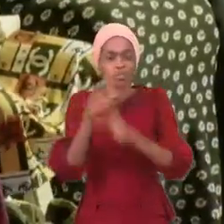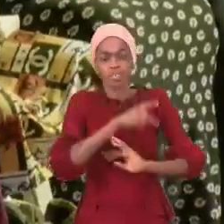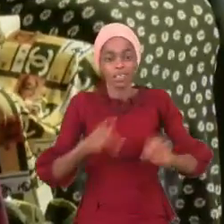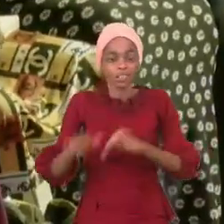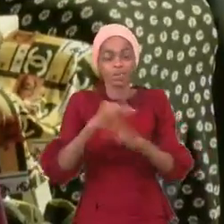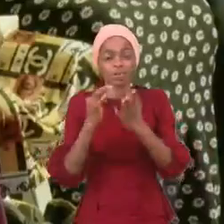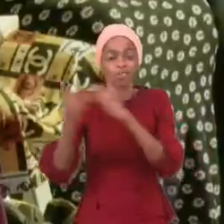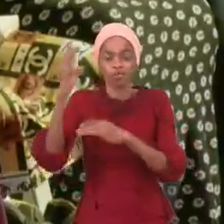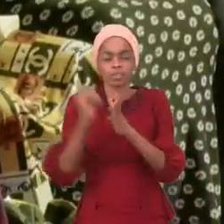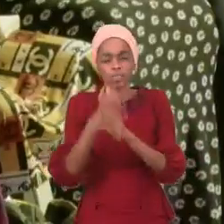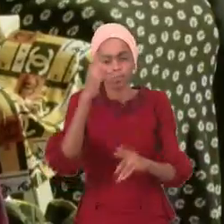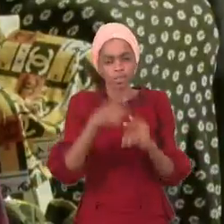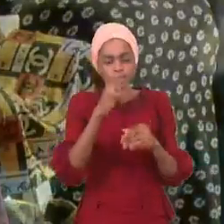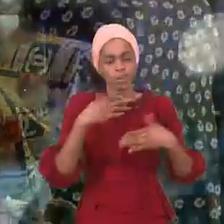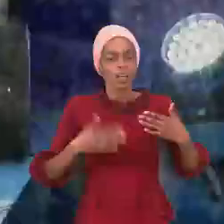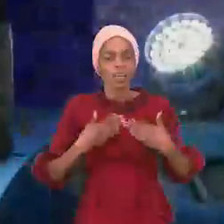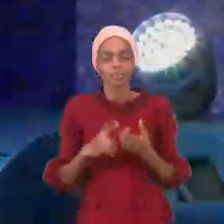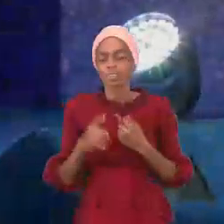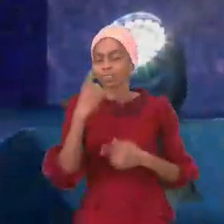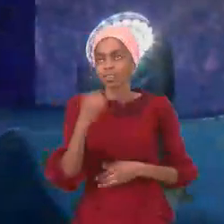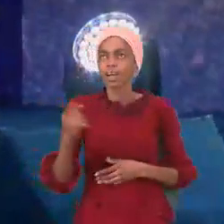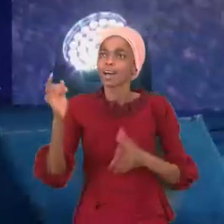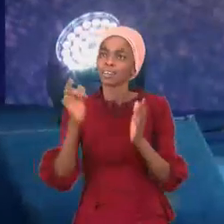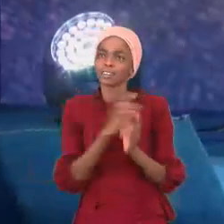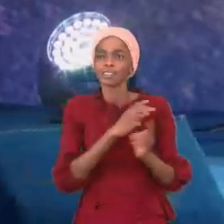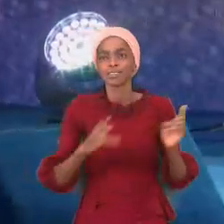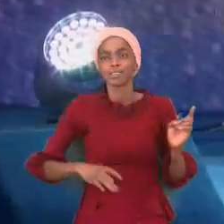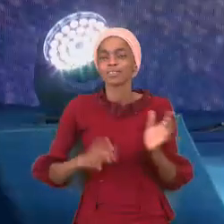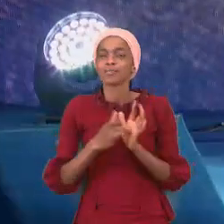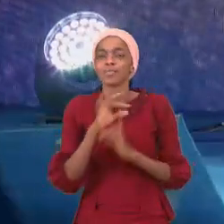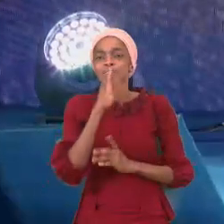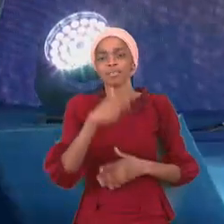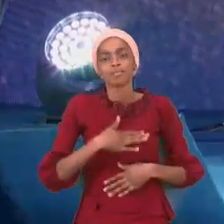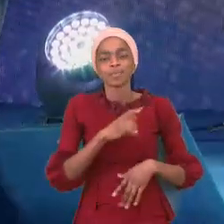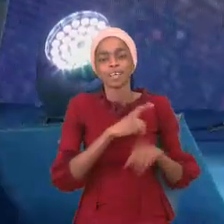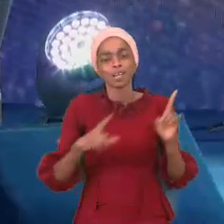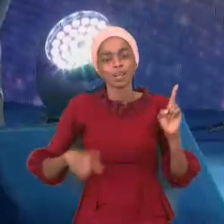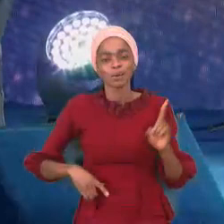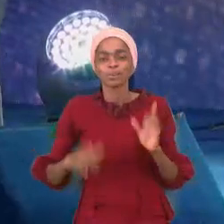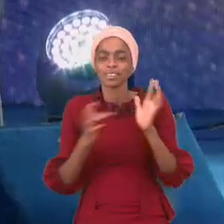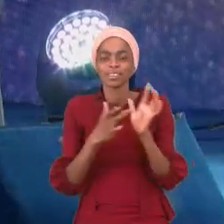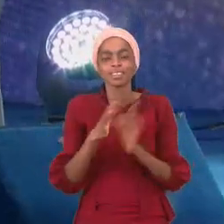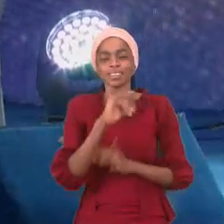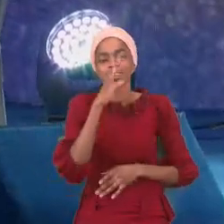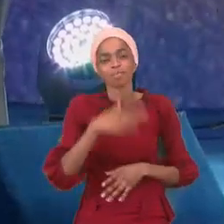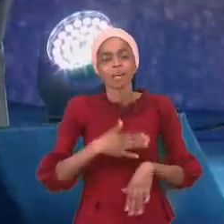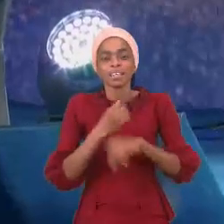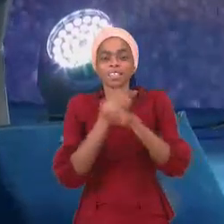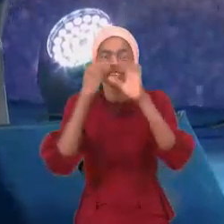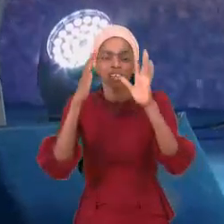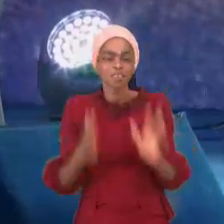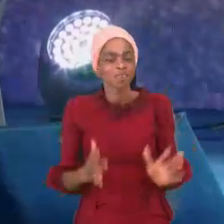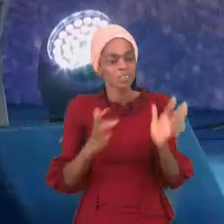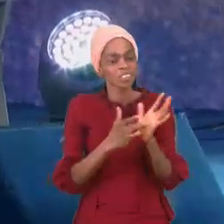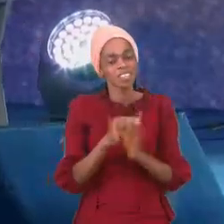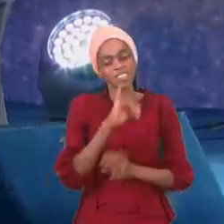You're happy. You say, Christ is my Lord tonight. Christ is my Savior tonight. Christ is my